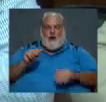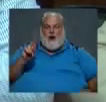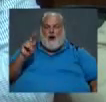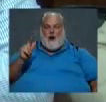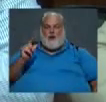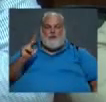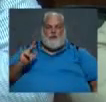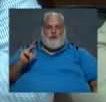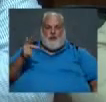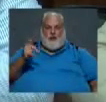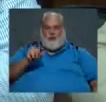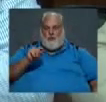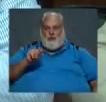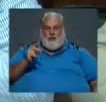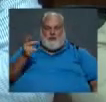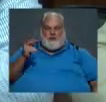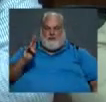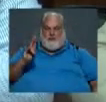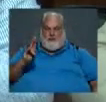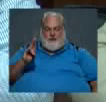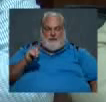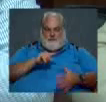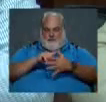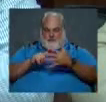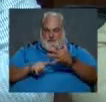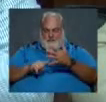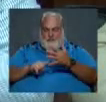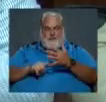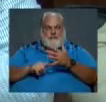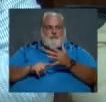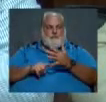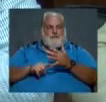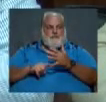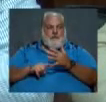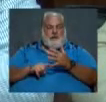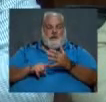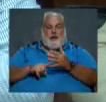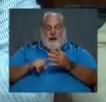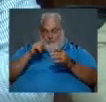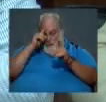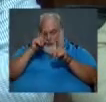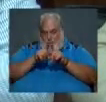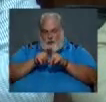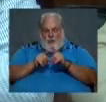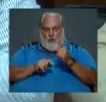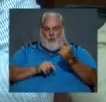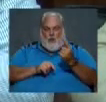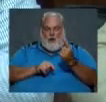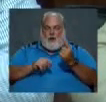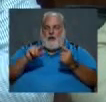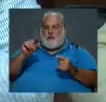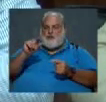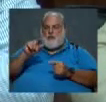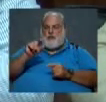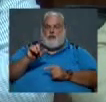3rd, 2017 consists of the following items. On consent approval, item 1, file